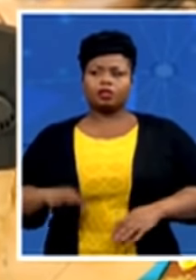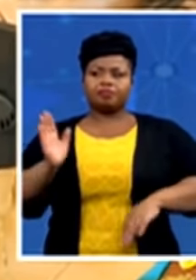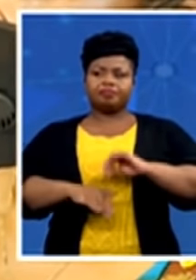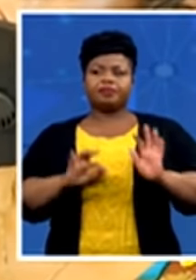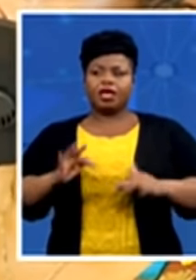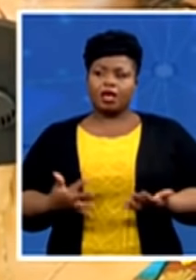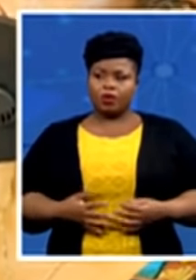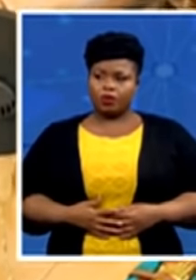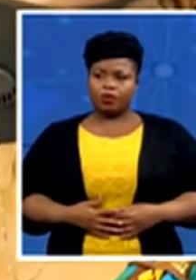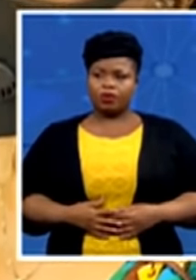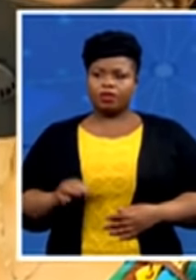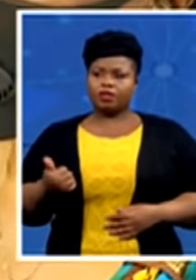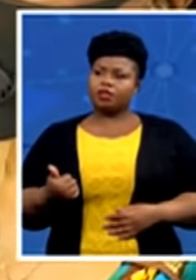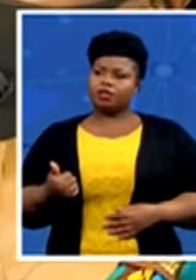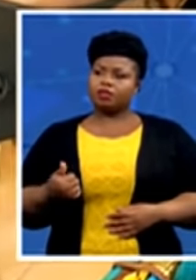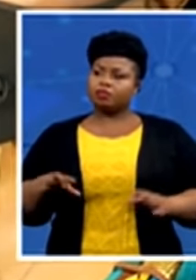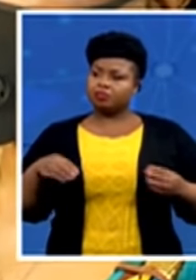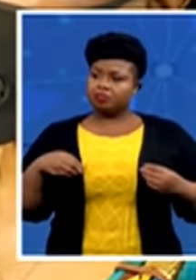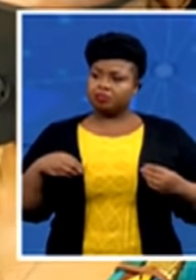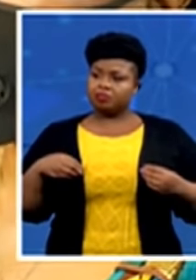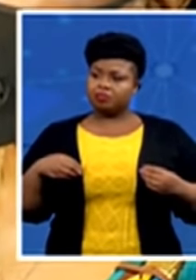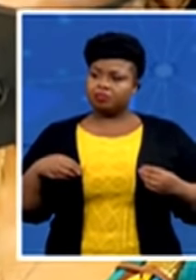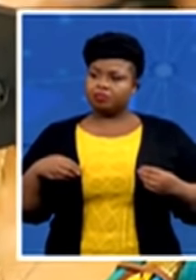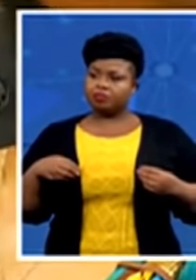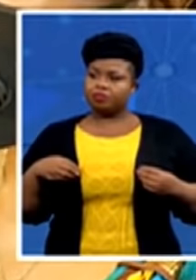can then also take the questions with you.